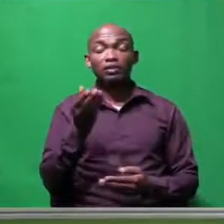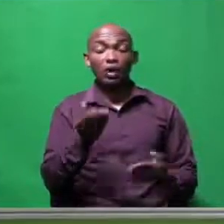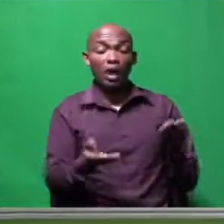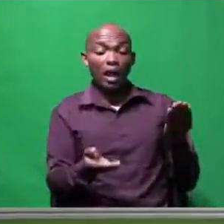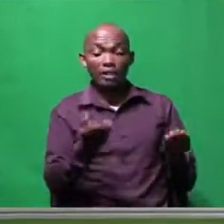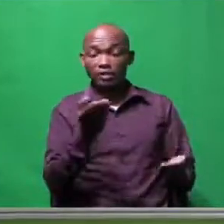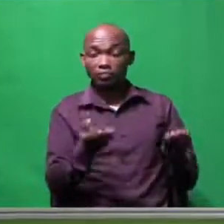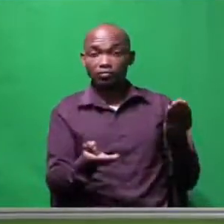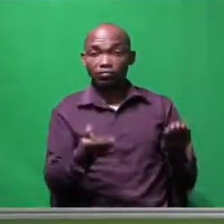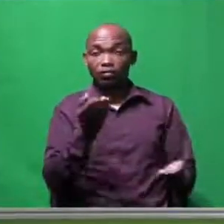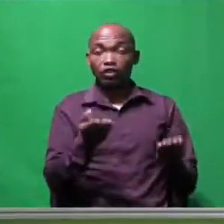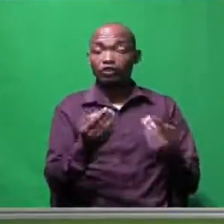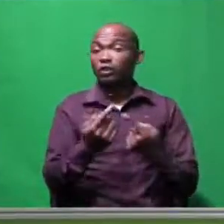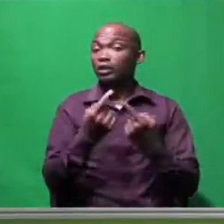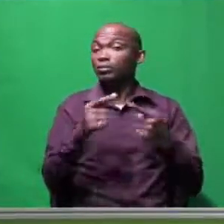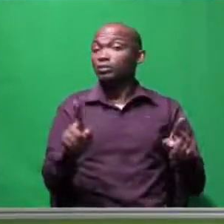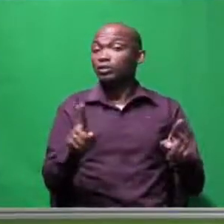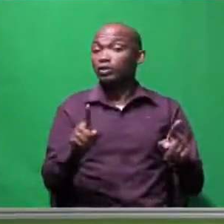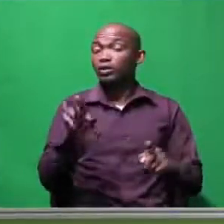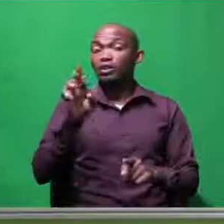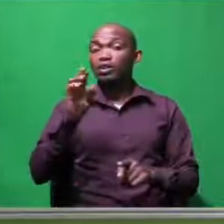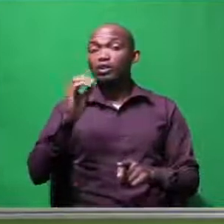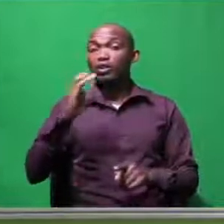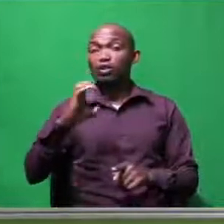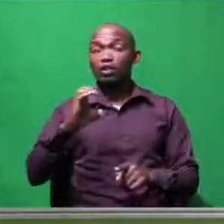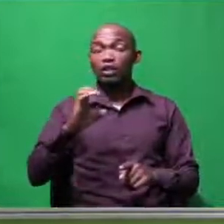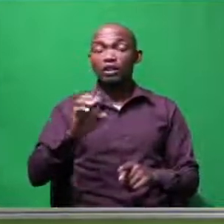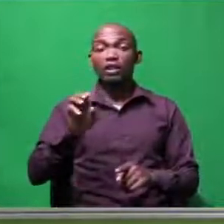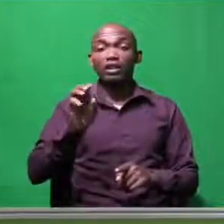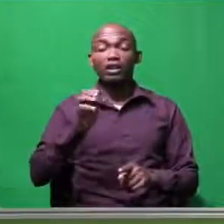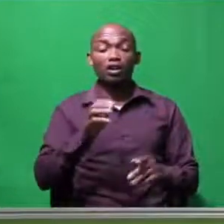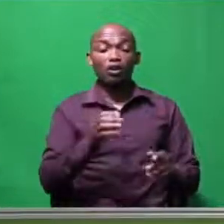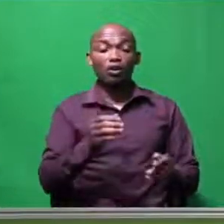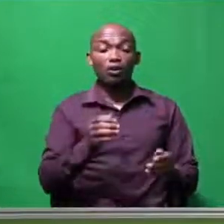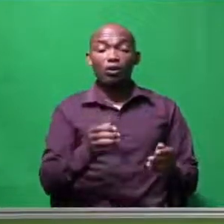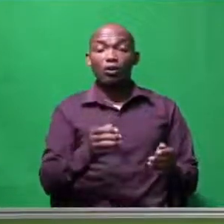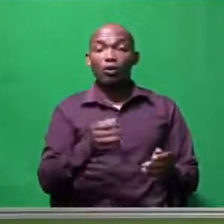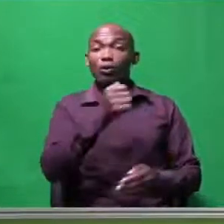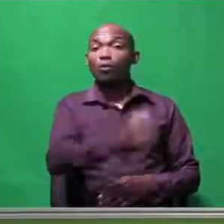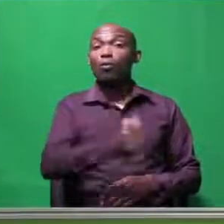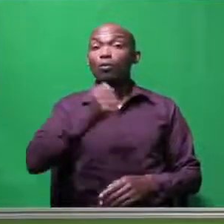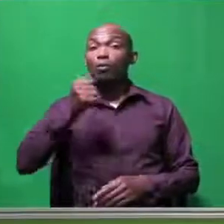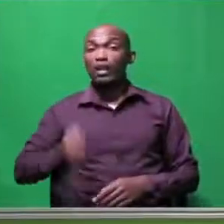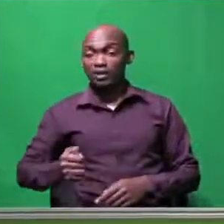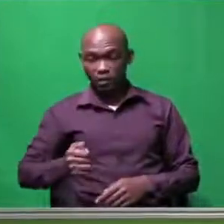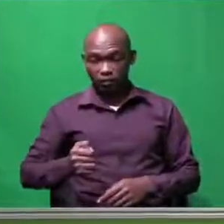light. So we can distinguish a rock into weightness.